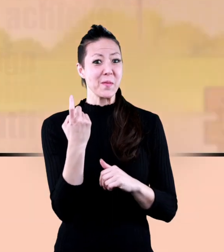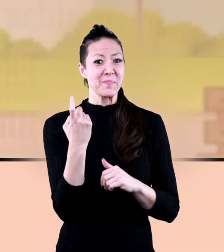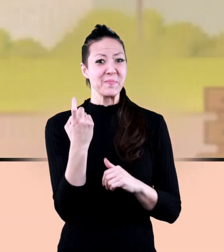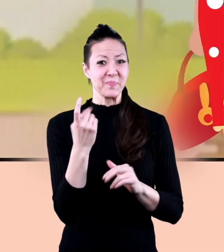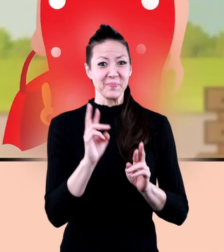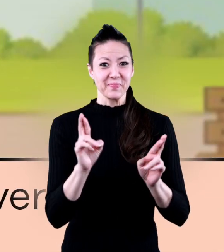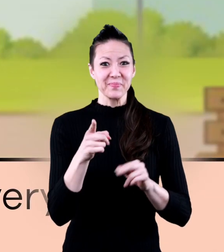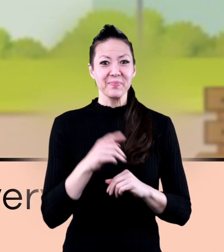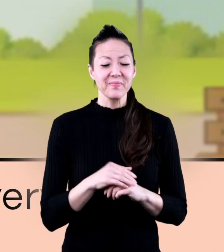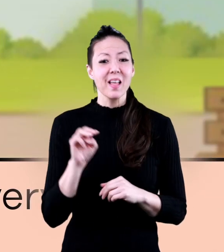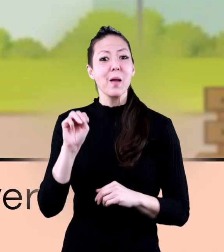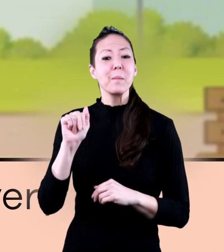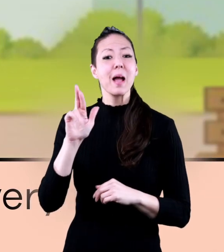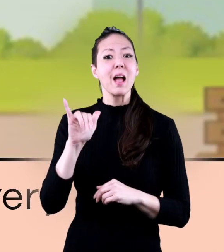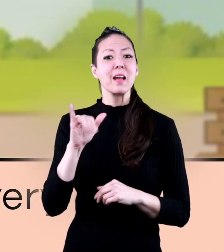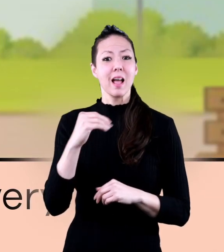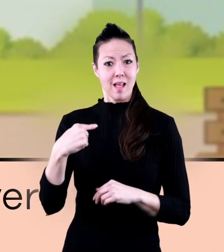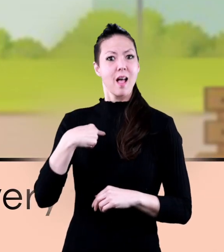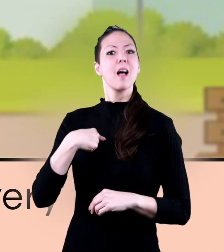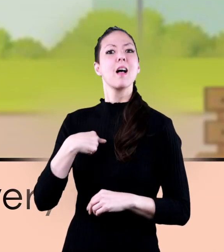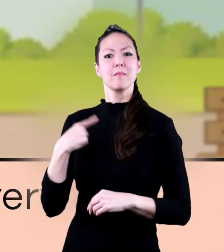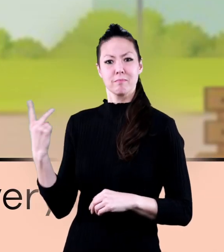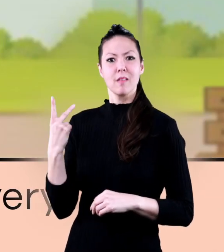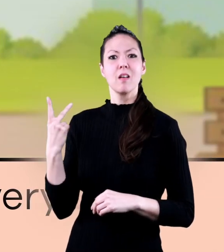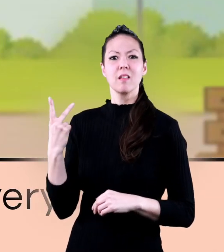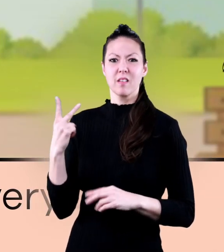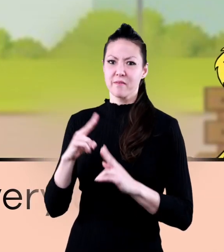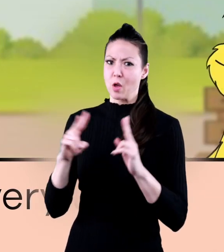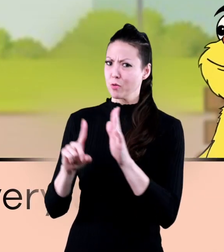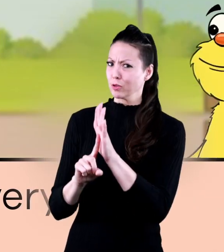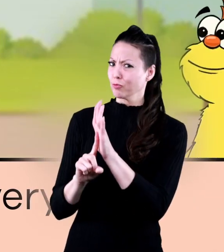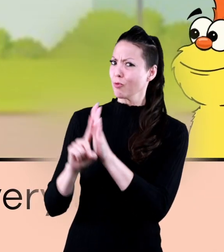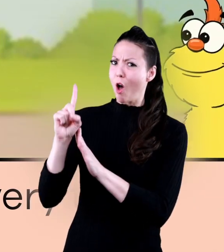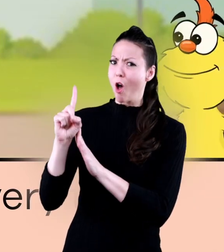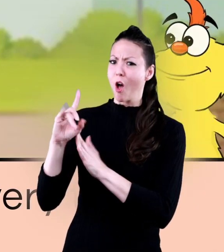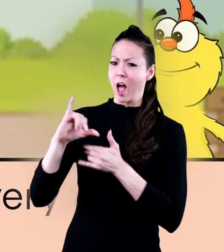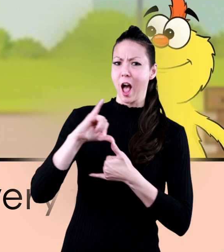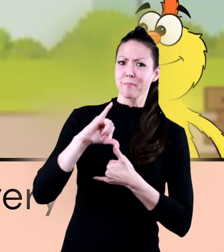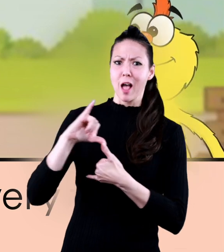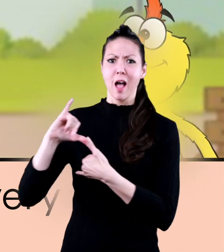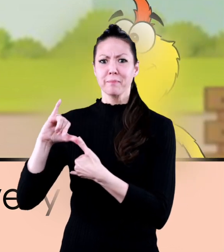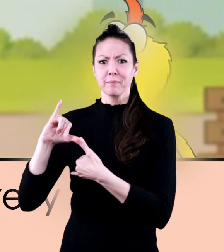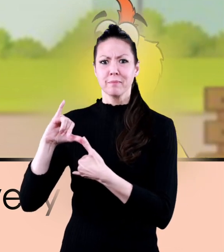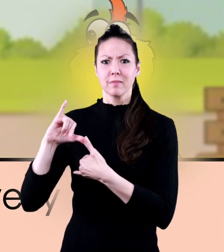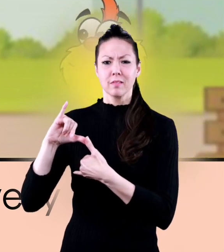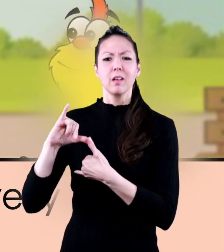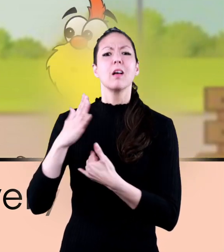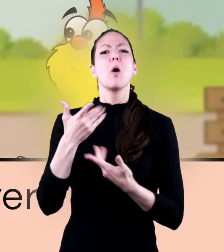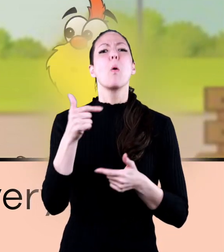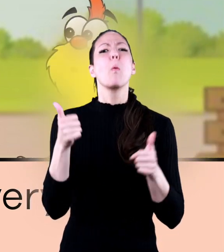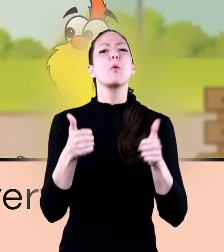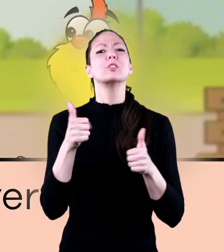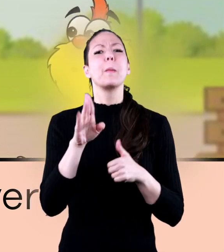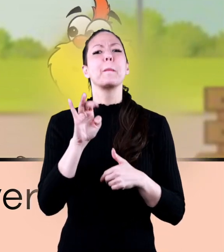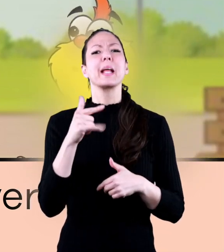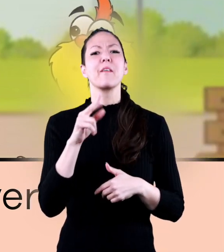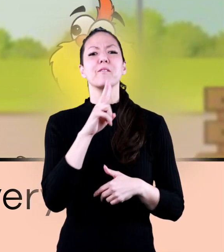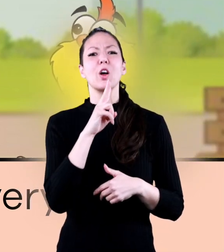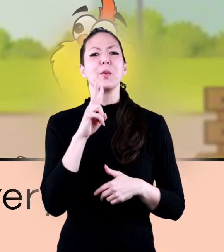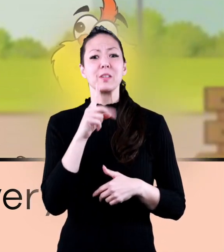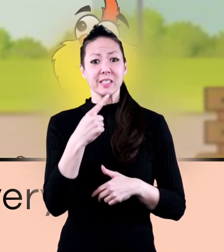Let's try one more. Mary and I are both very tall. Can you find the being